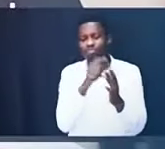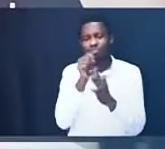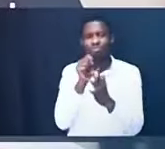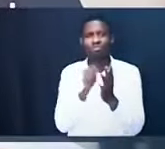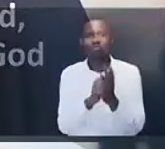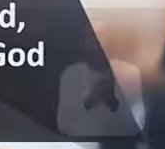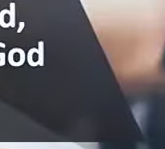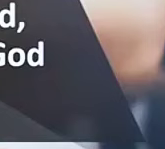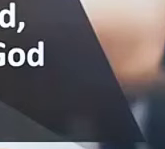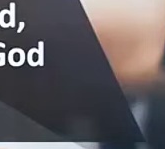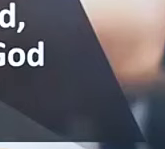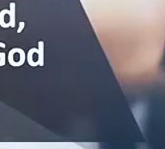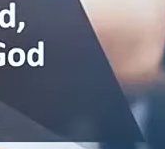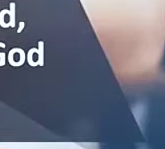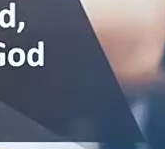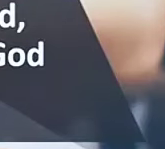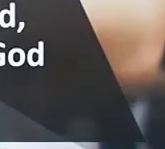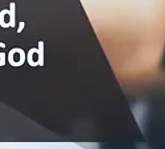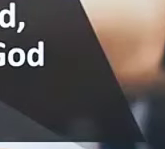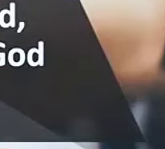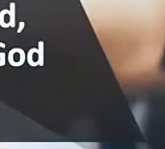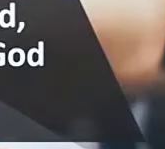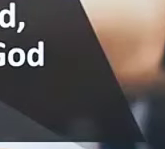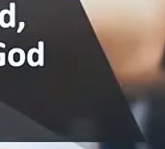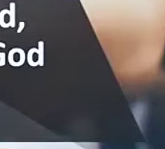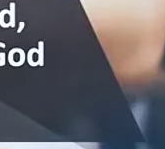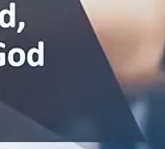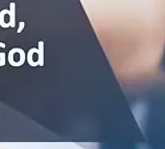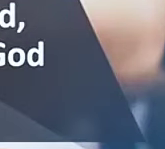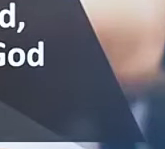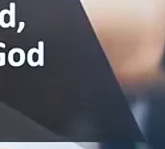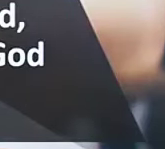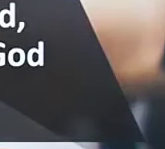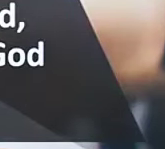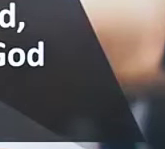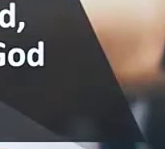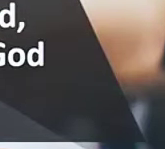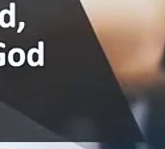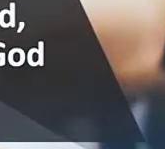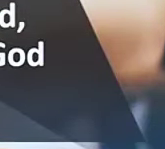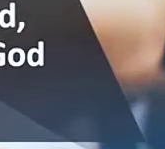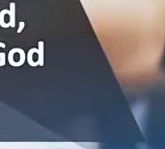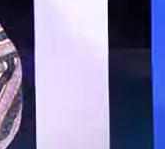scripture and also the gracious hand of God was upon